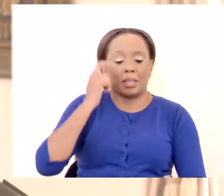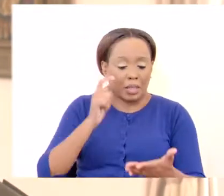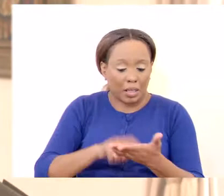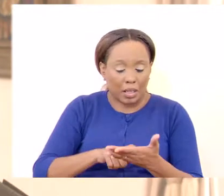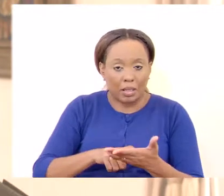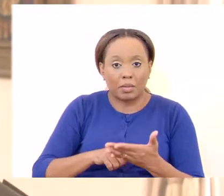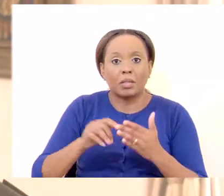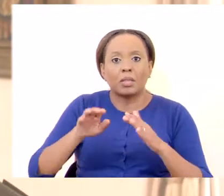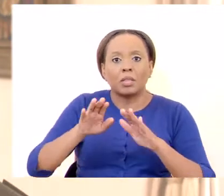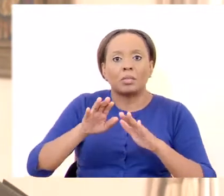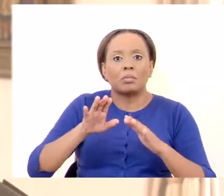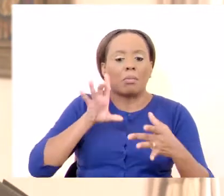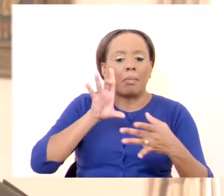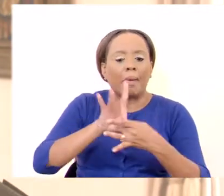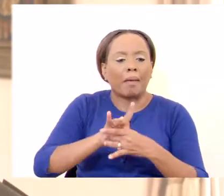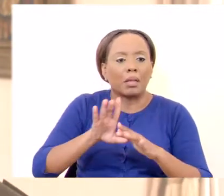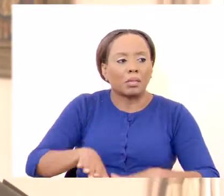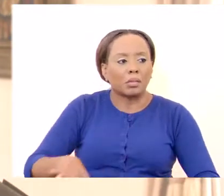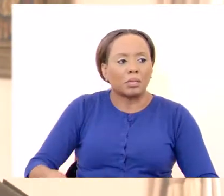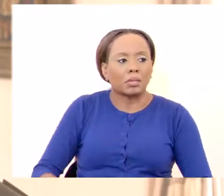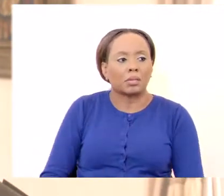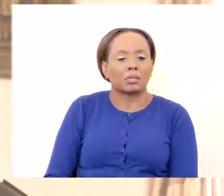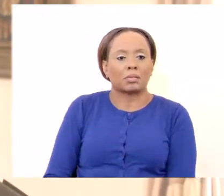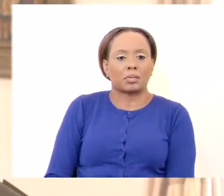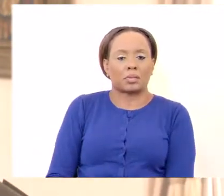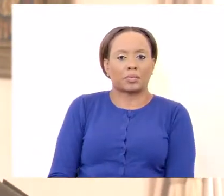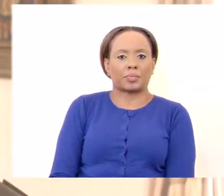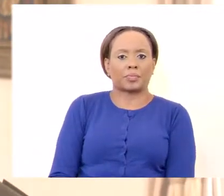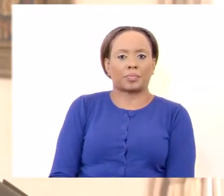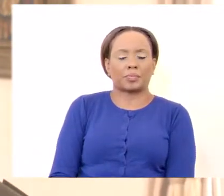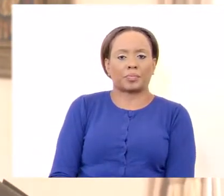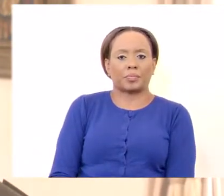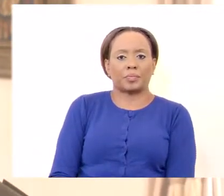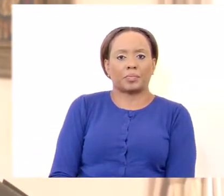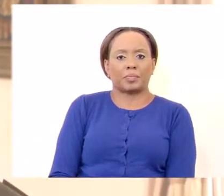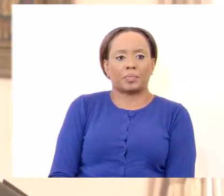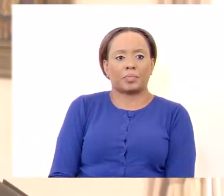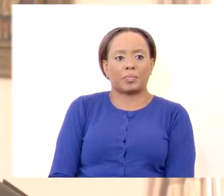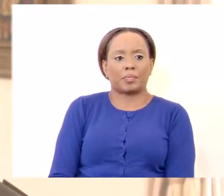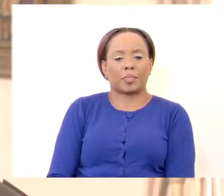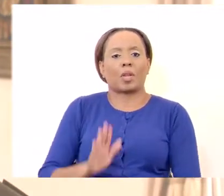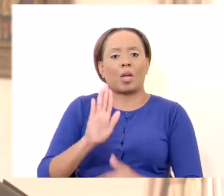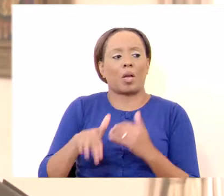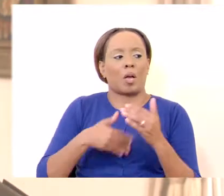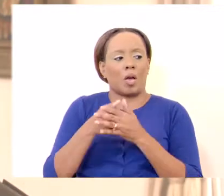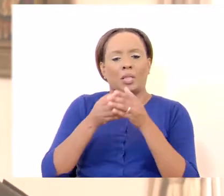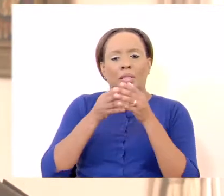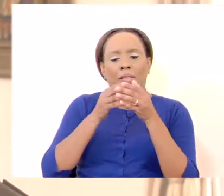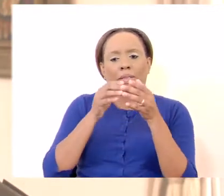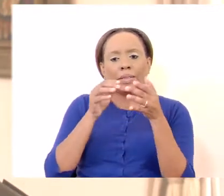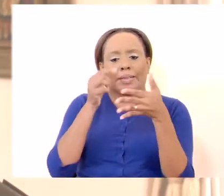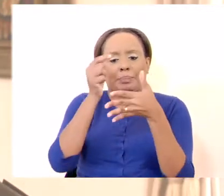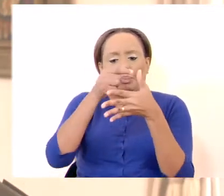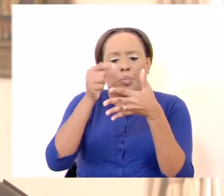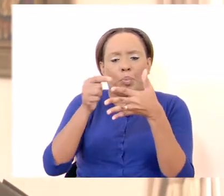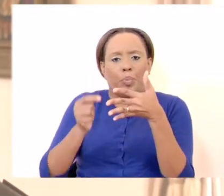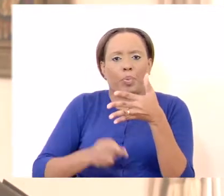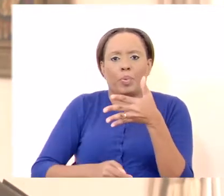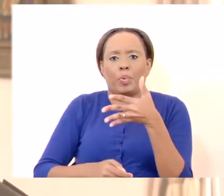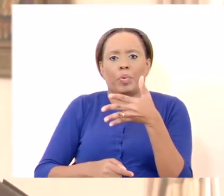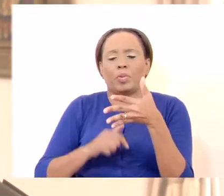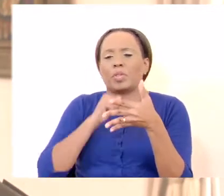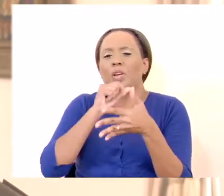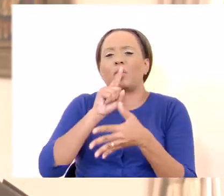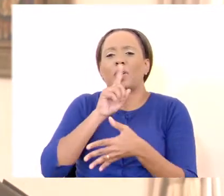which the details of which are not necessarily applicable to this case. For reasons of confidentiality